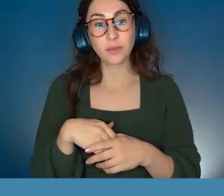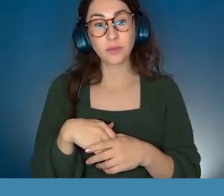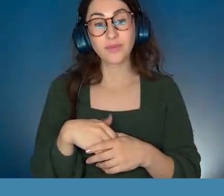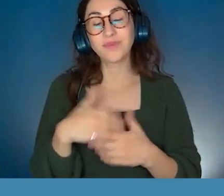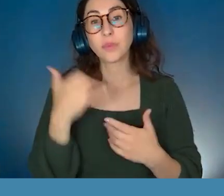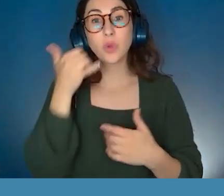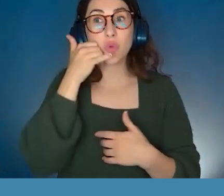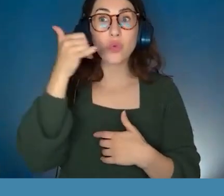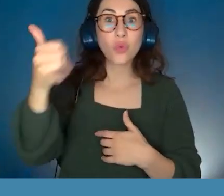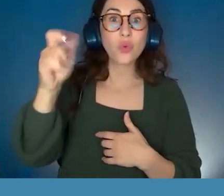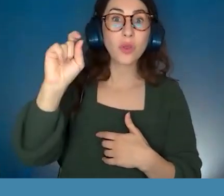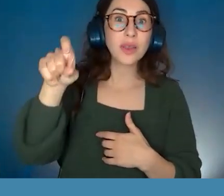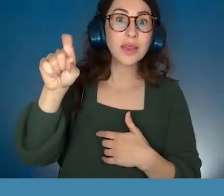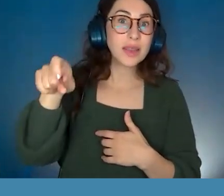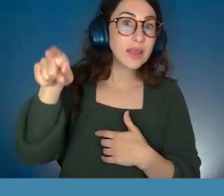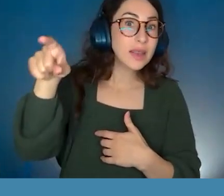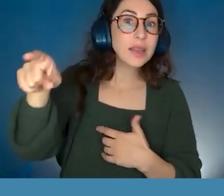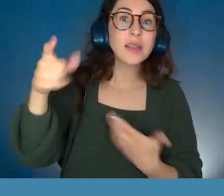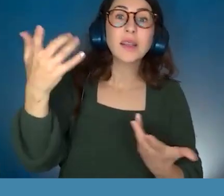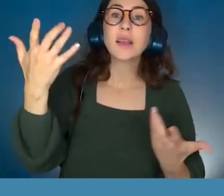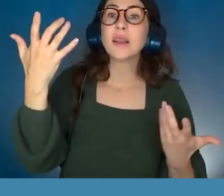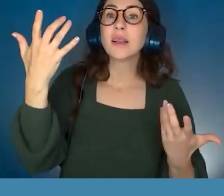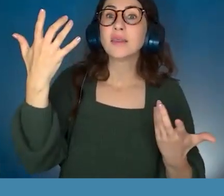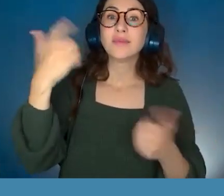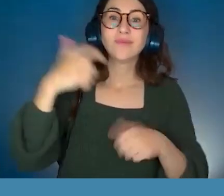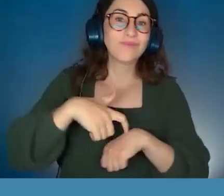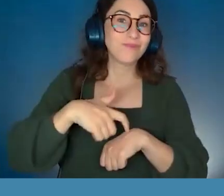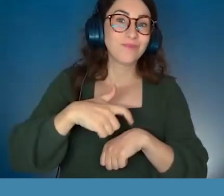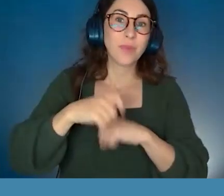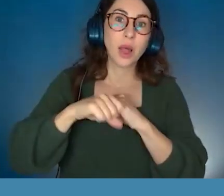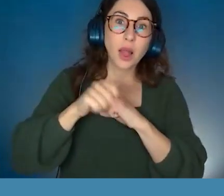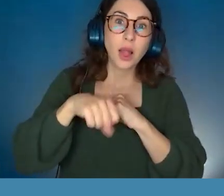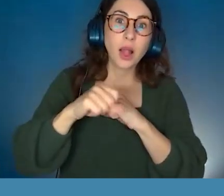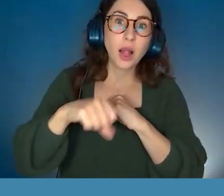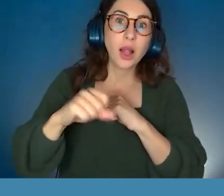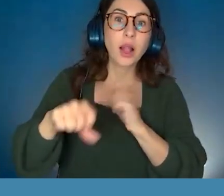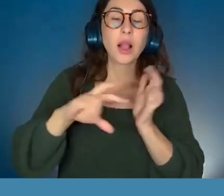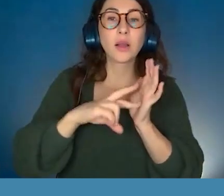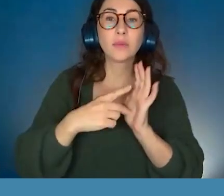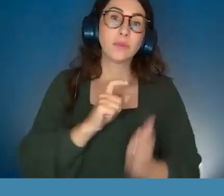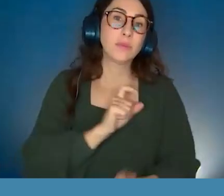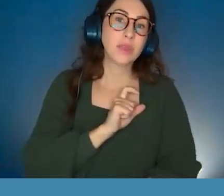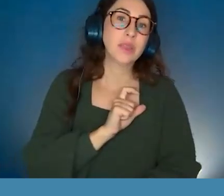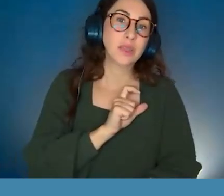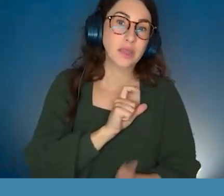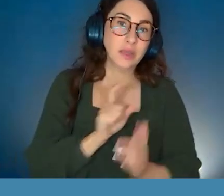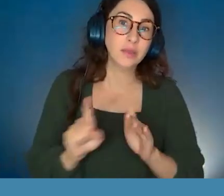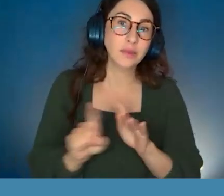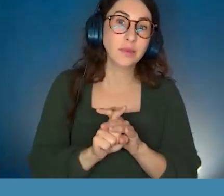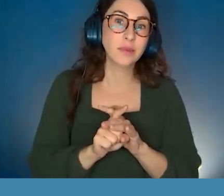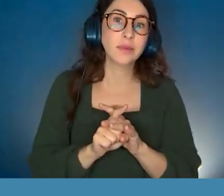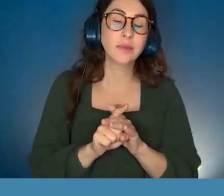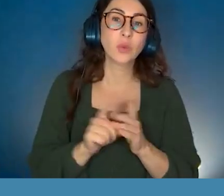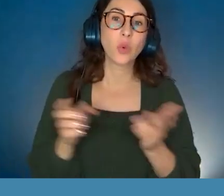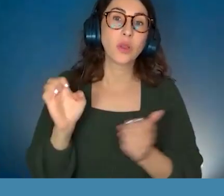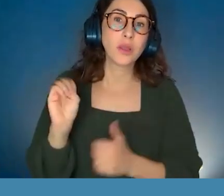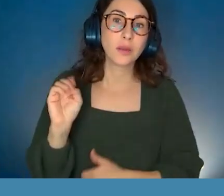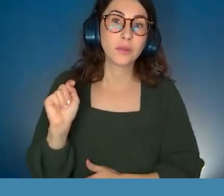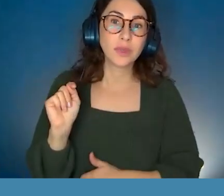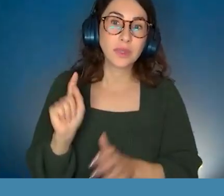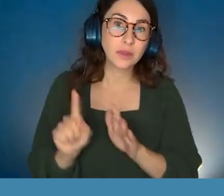emergency responders or the police arrive on site. So if you are interested in stumping